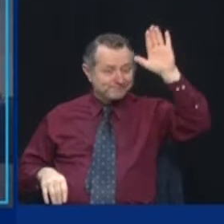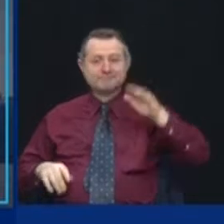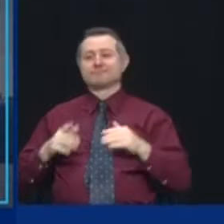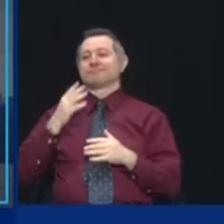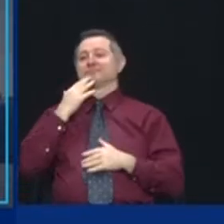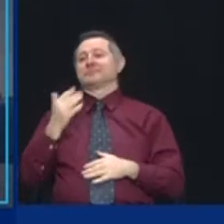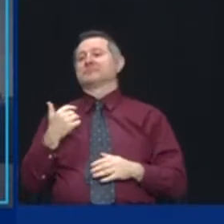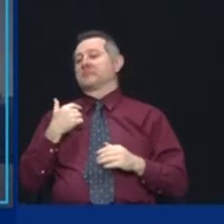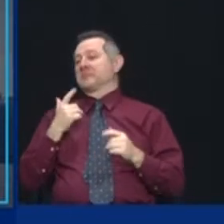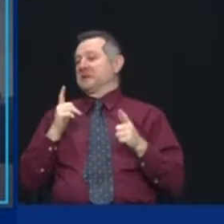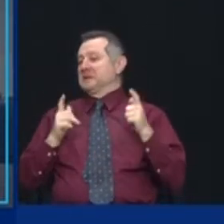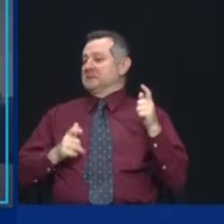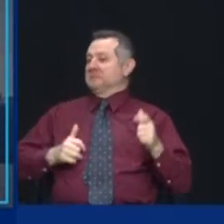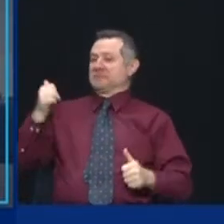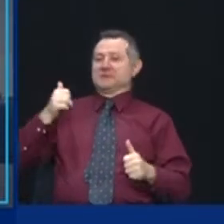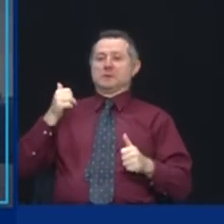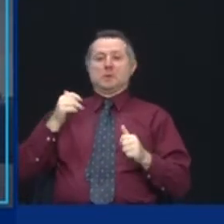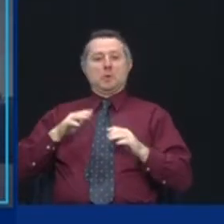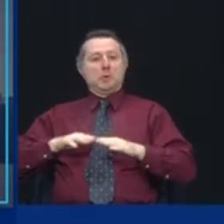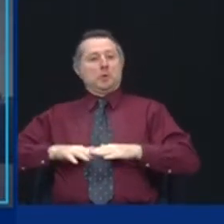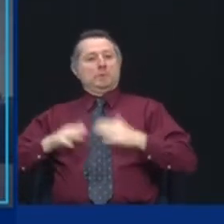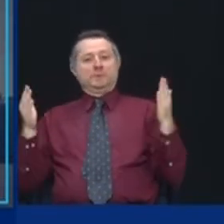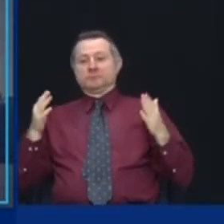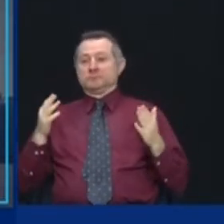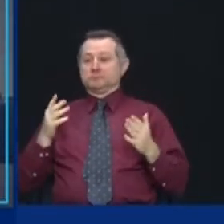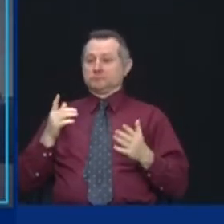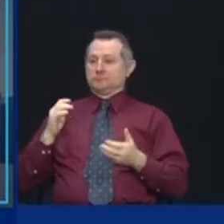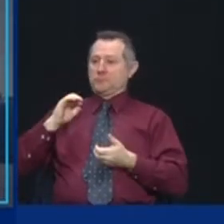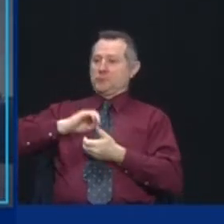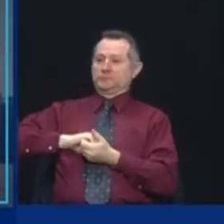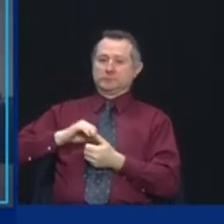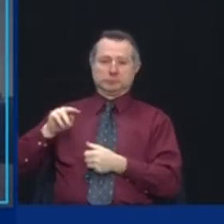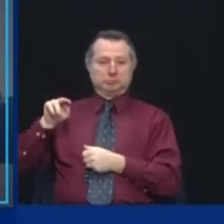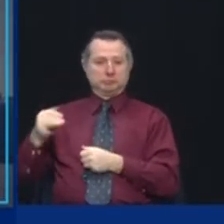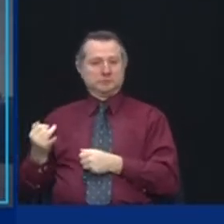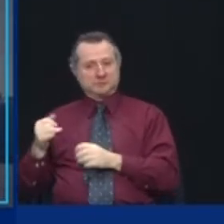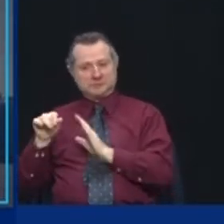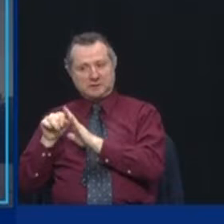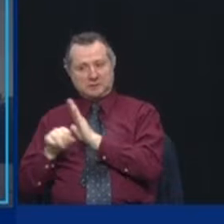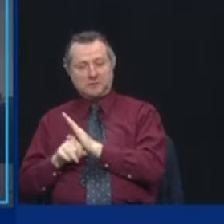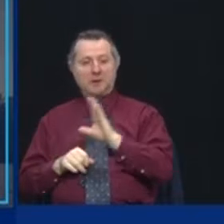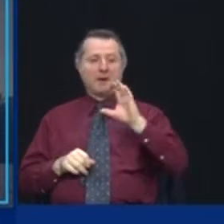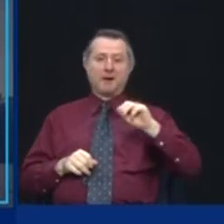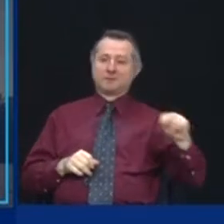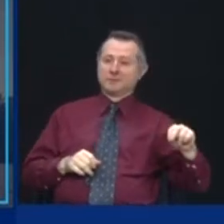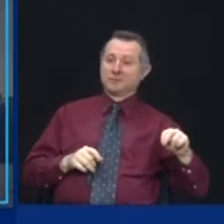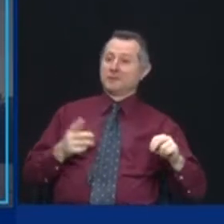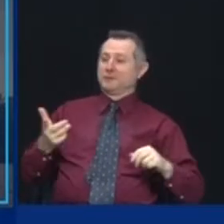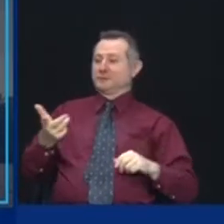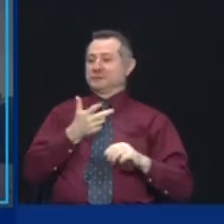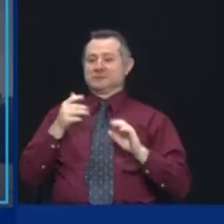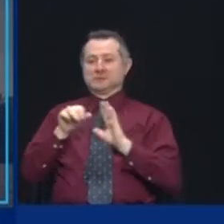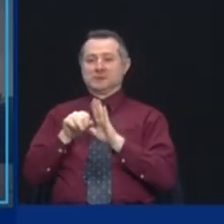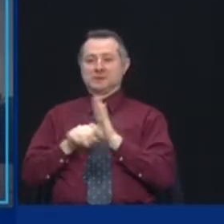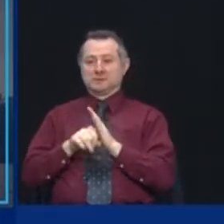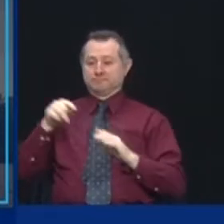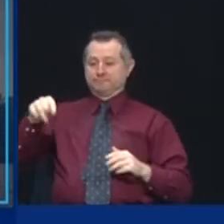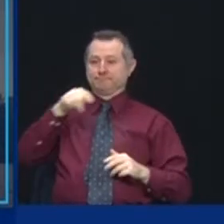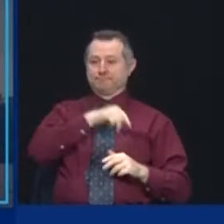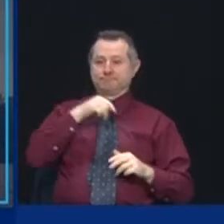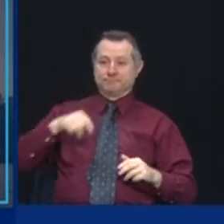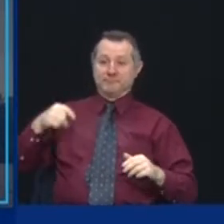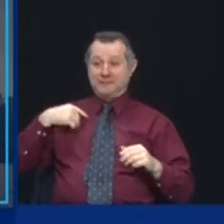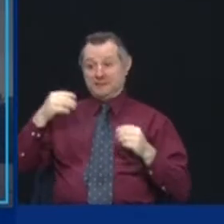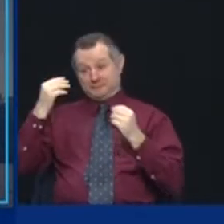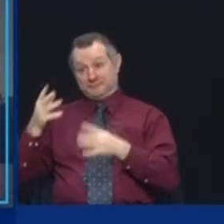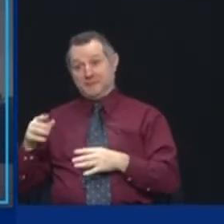We did it in concert with New Jersey and Connecticut because we are a tri-state region. If you ask Mr. Alderson and